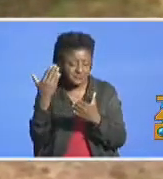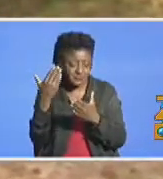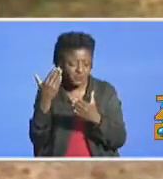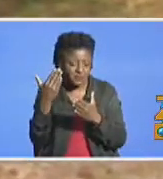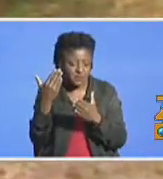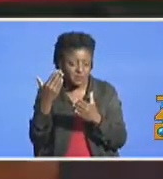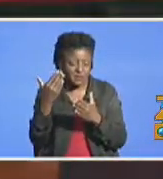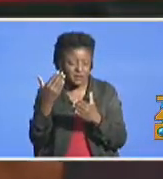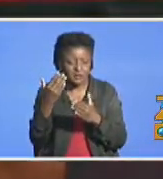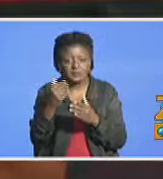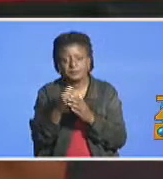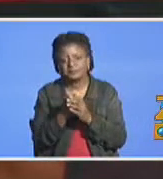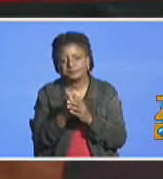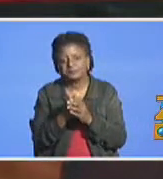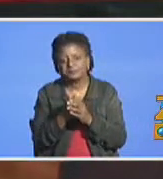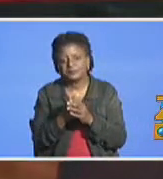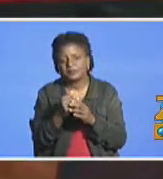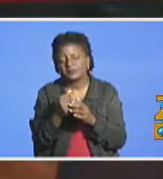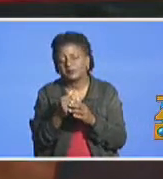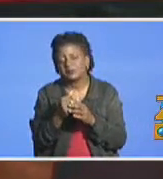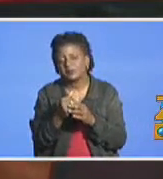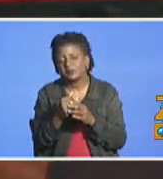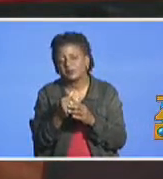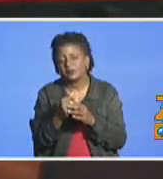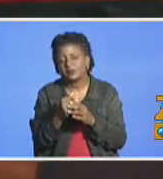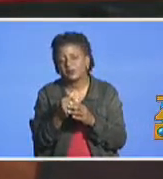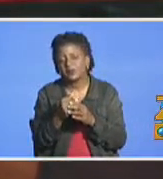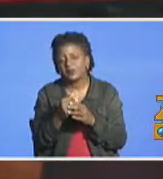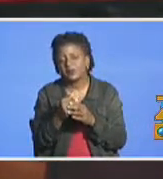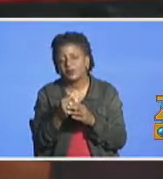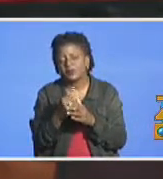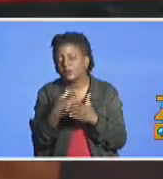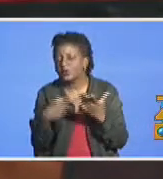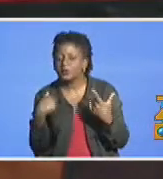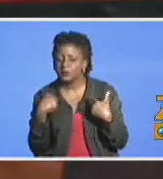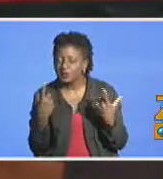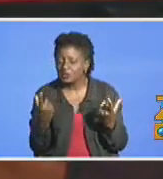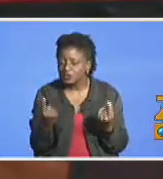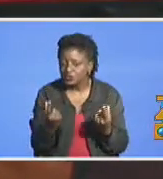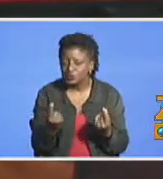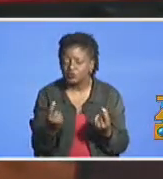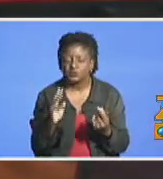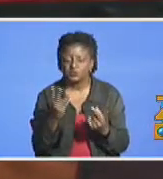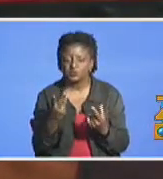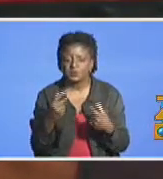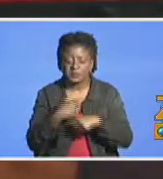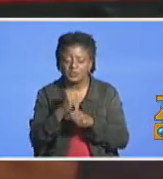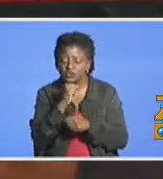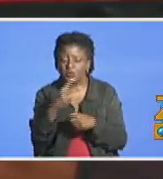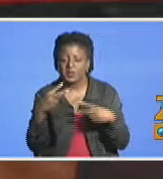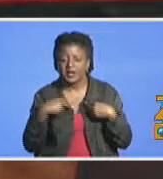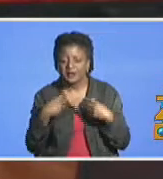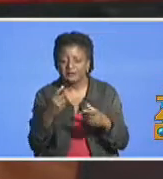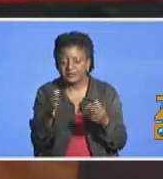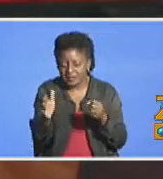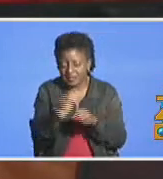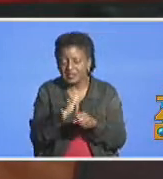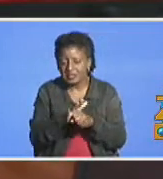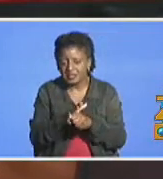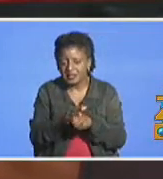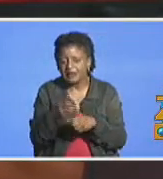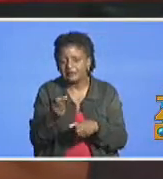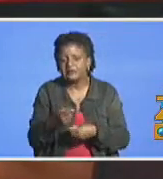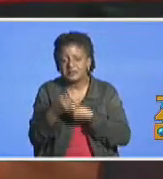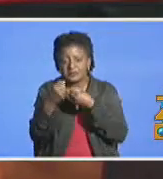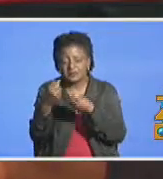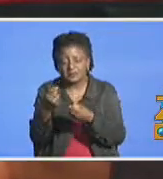where we came in, we see it. What we do is we make sure we would have enough inventory to go ahead and